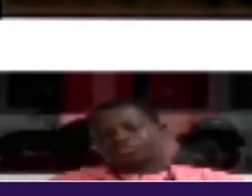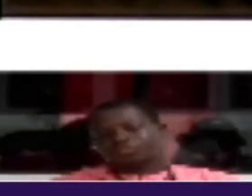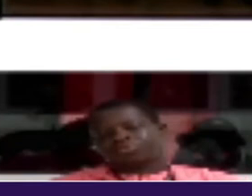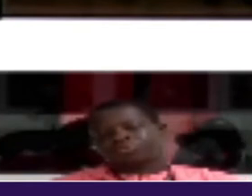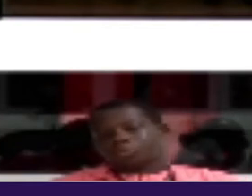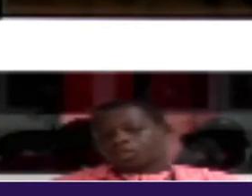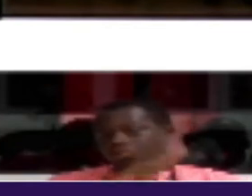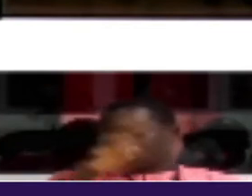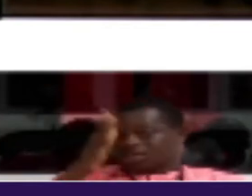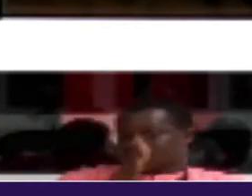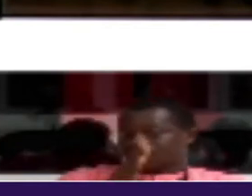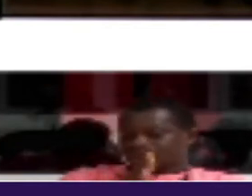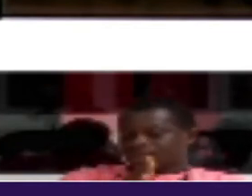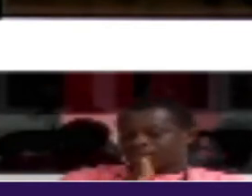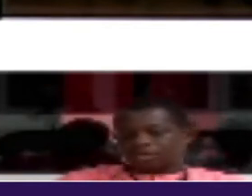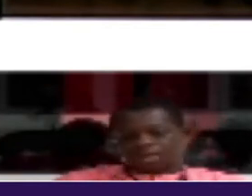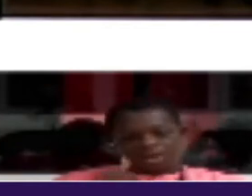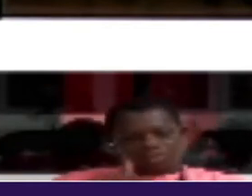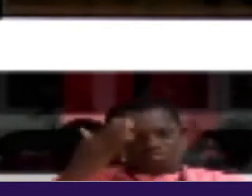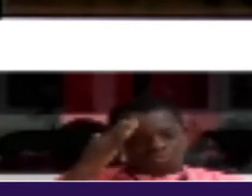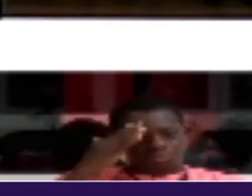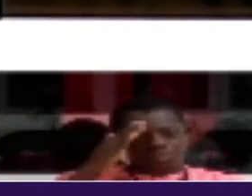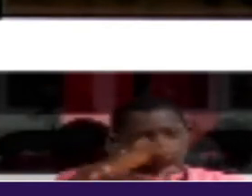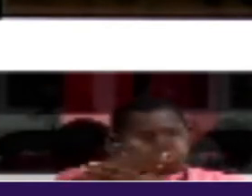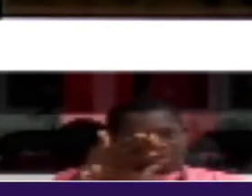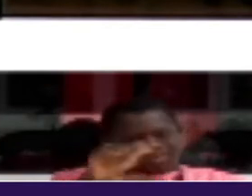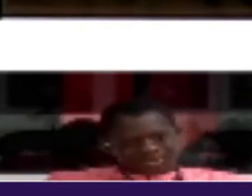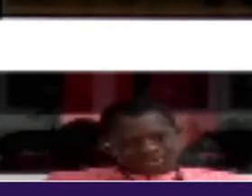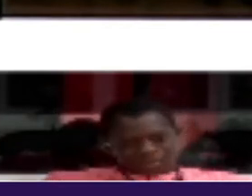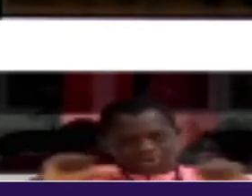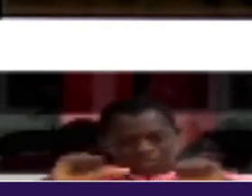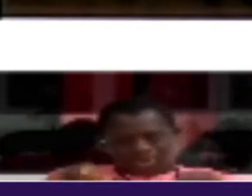I was not sure exactly, but I know it's within the surrounding of the airport.